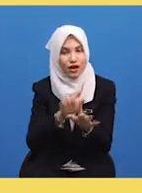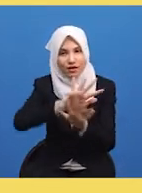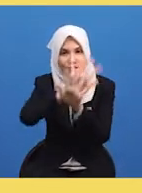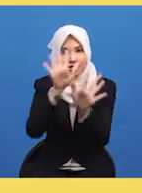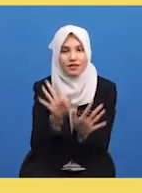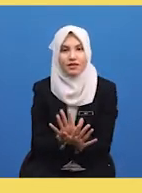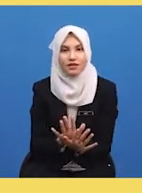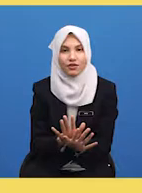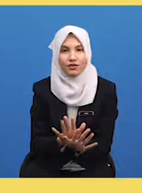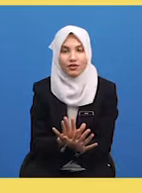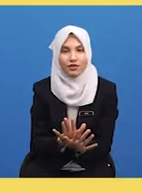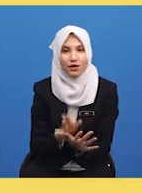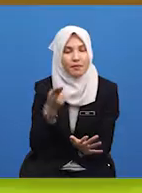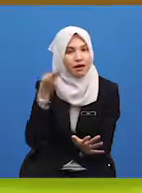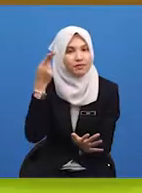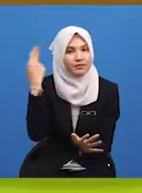history.